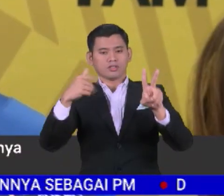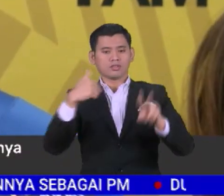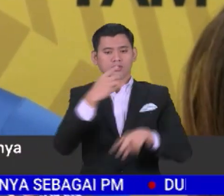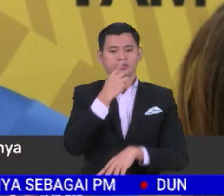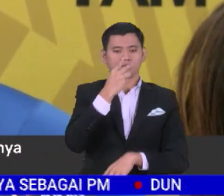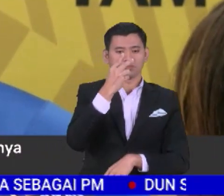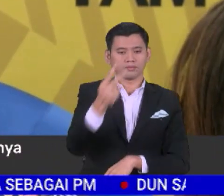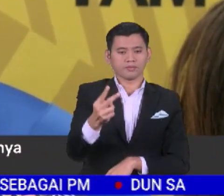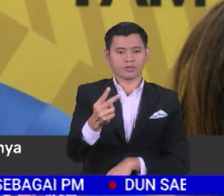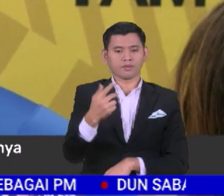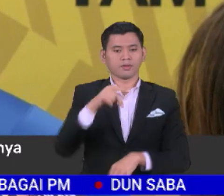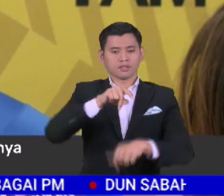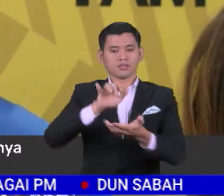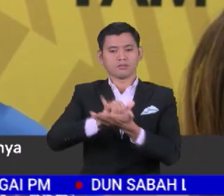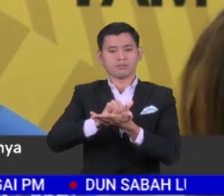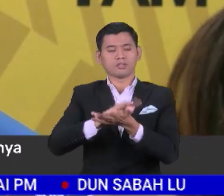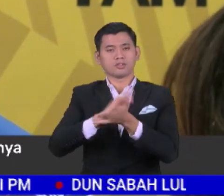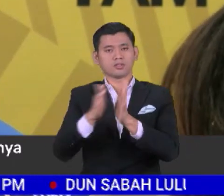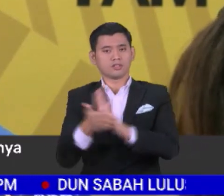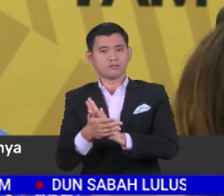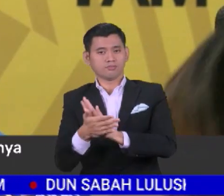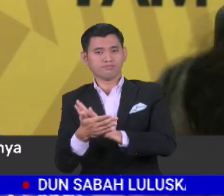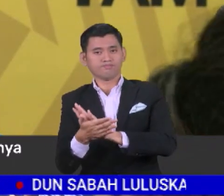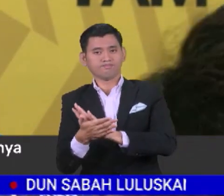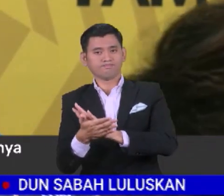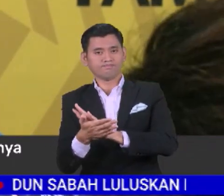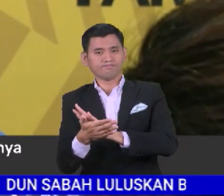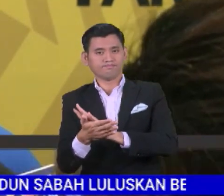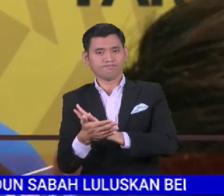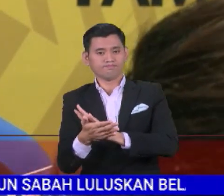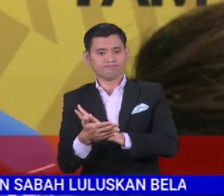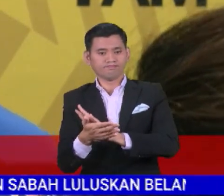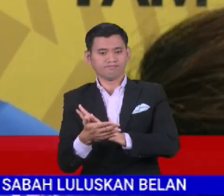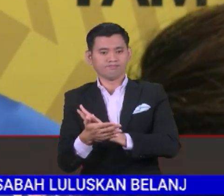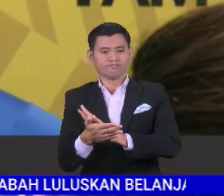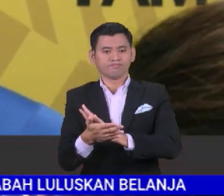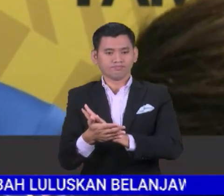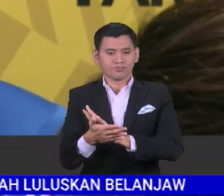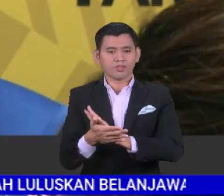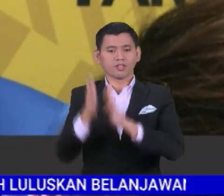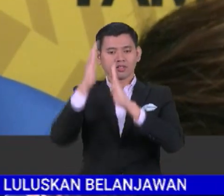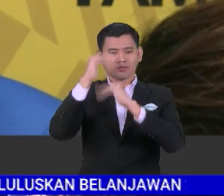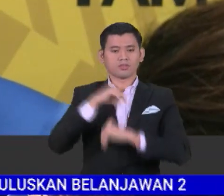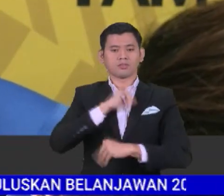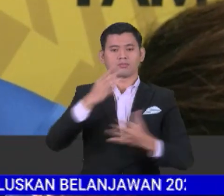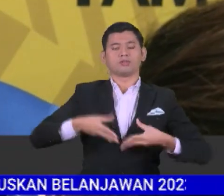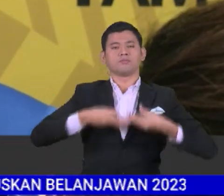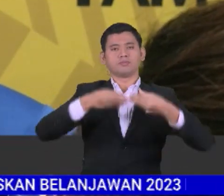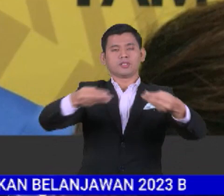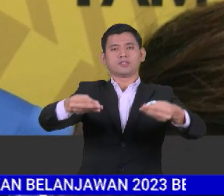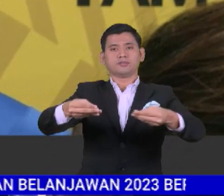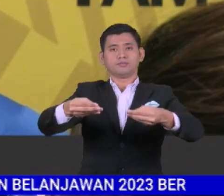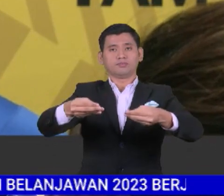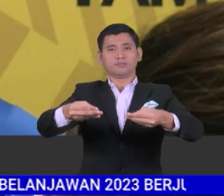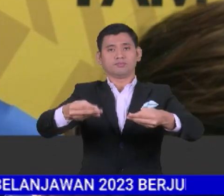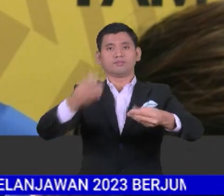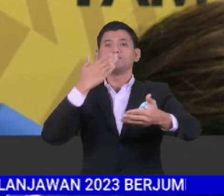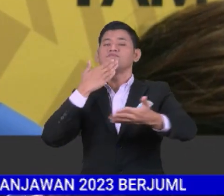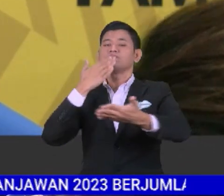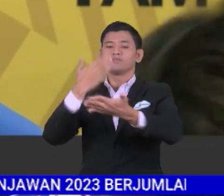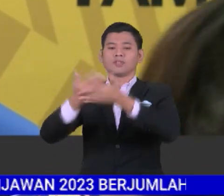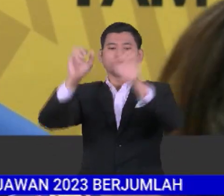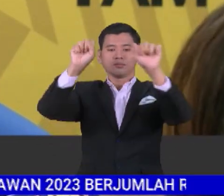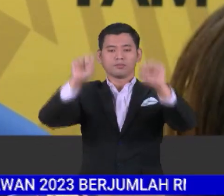as well as we wanted, and it was a bit disappointing. And then obviously last year having to withdraw. So I'm hoping that we